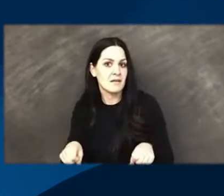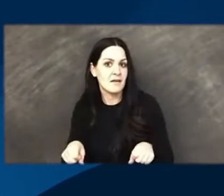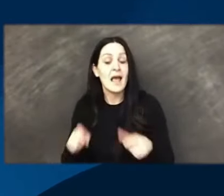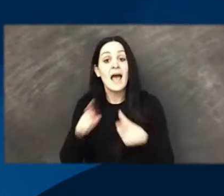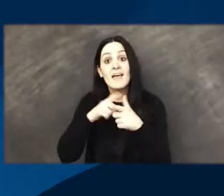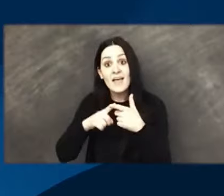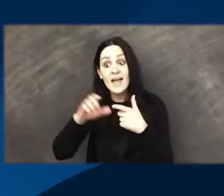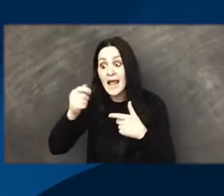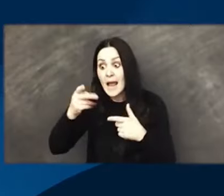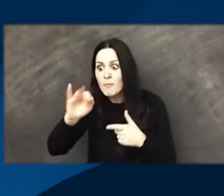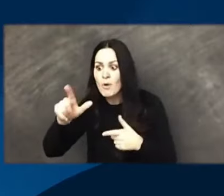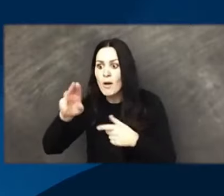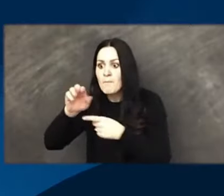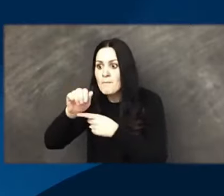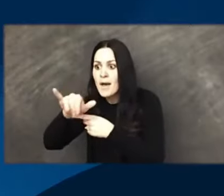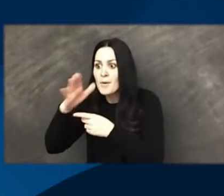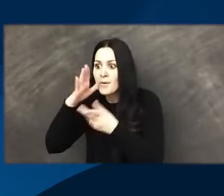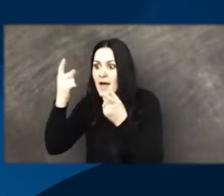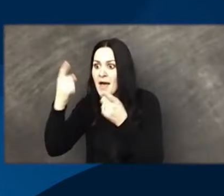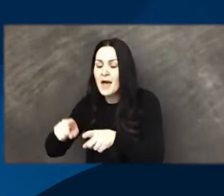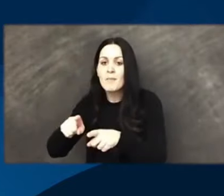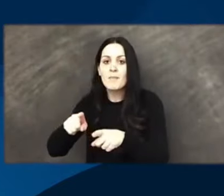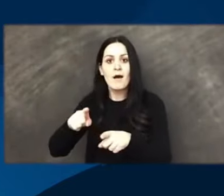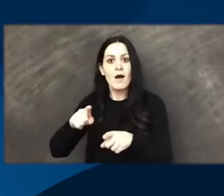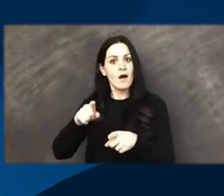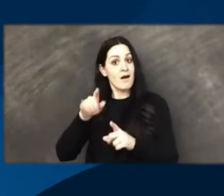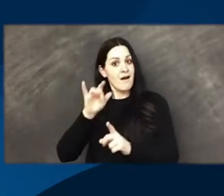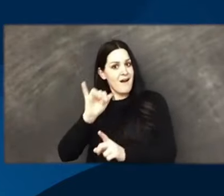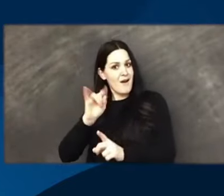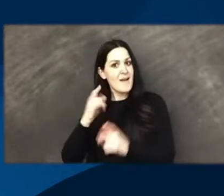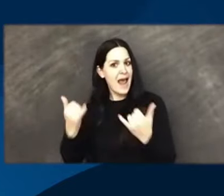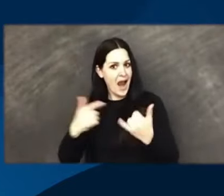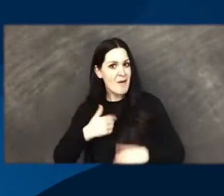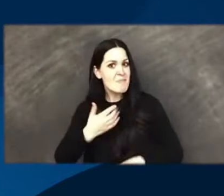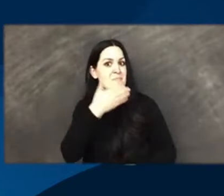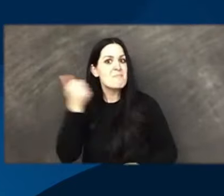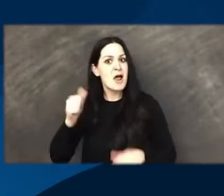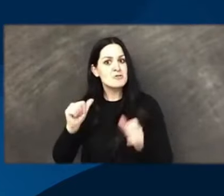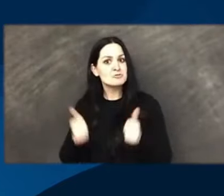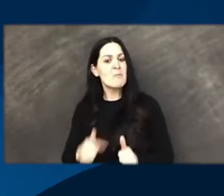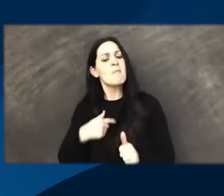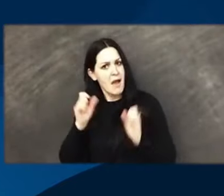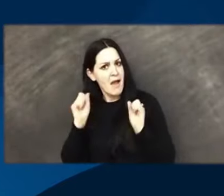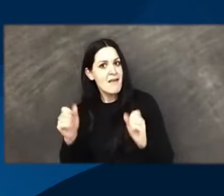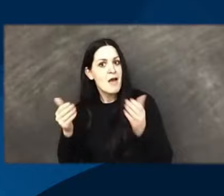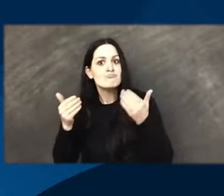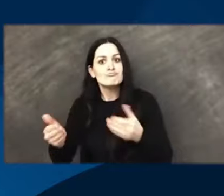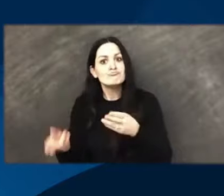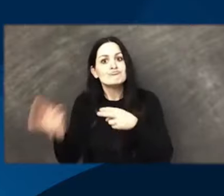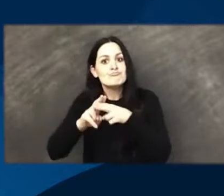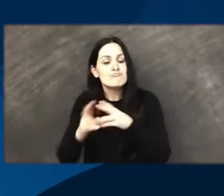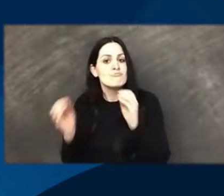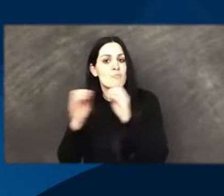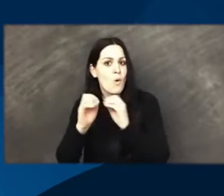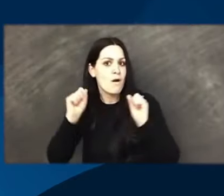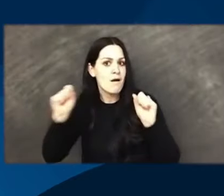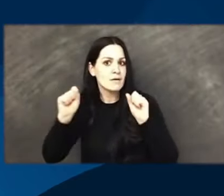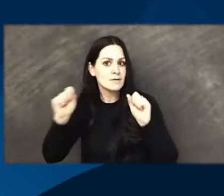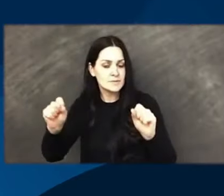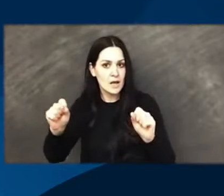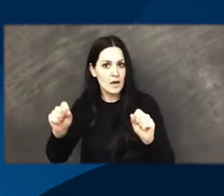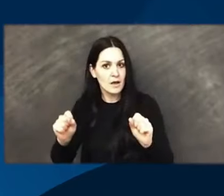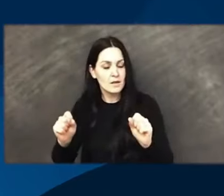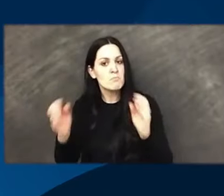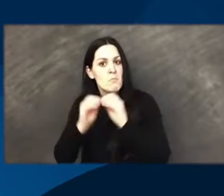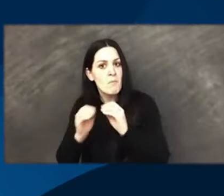May does come, that you're in a better shape to increase your exercise level, to ramp up the exercise a little bit, and try to find